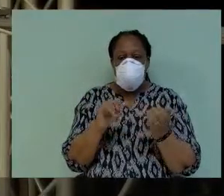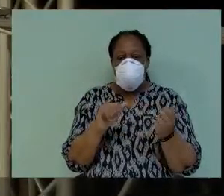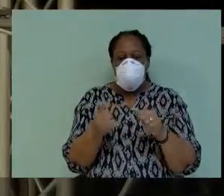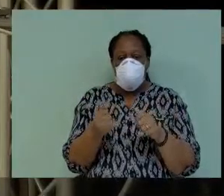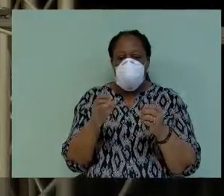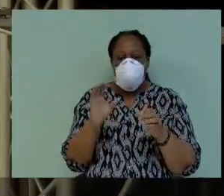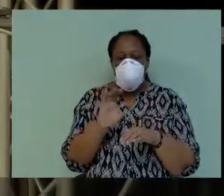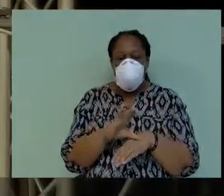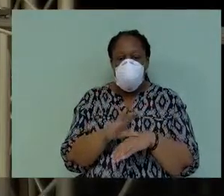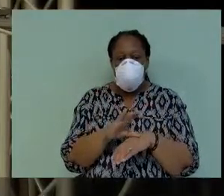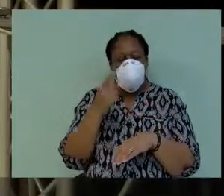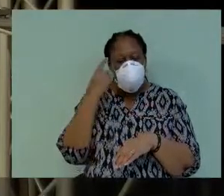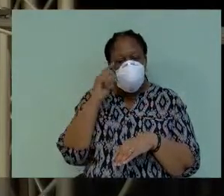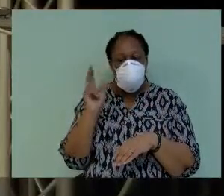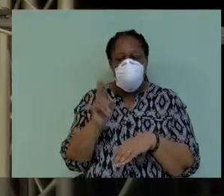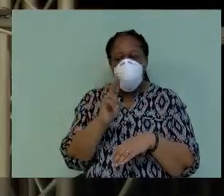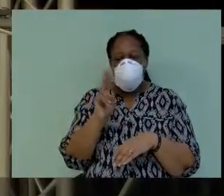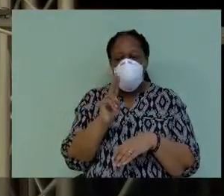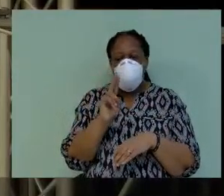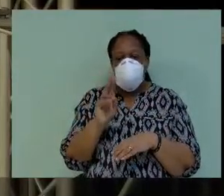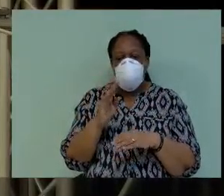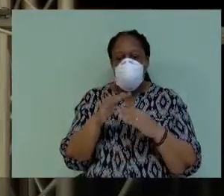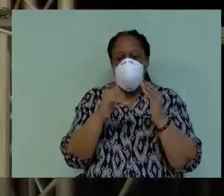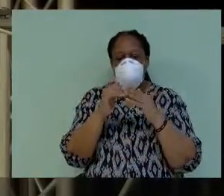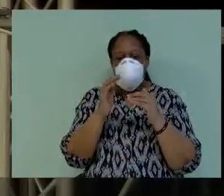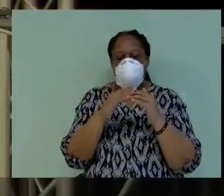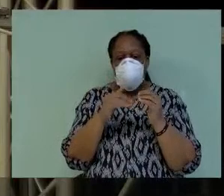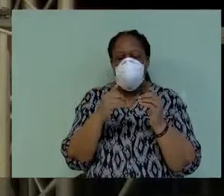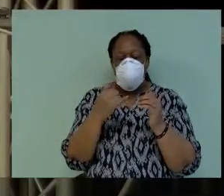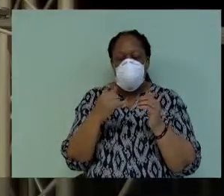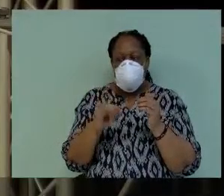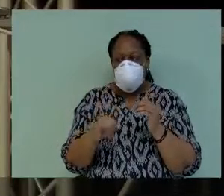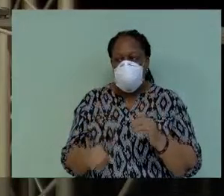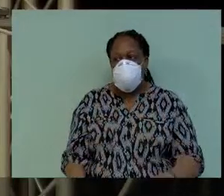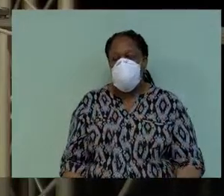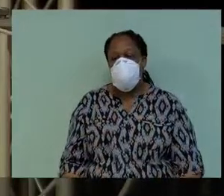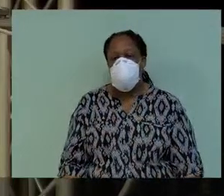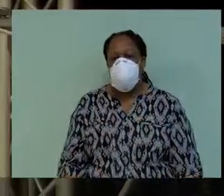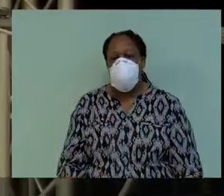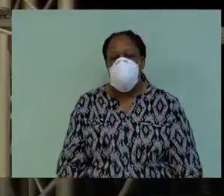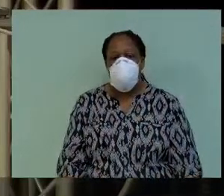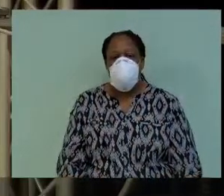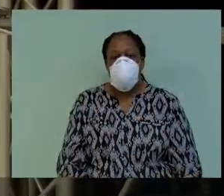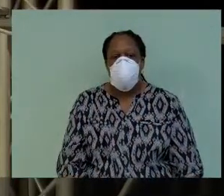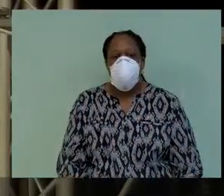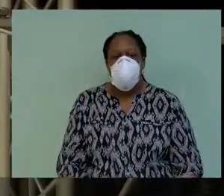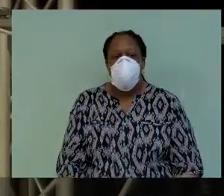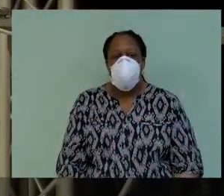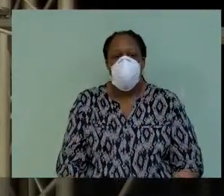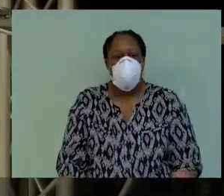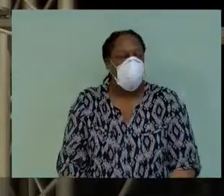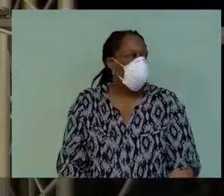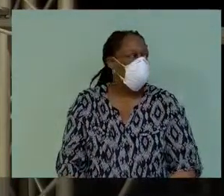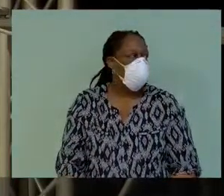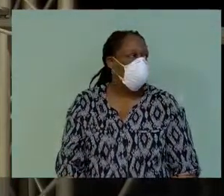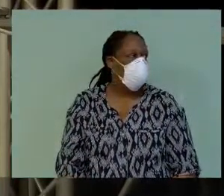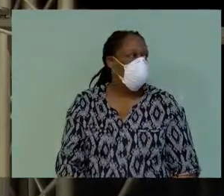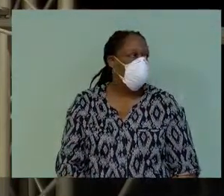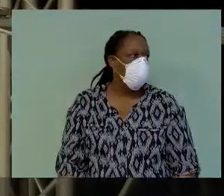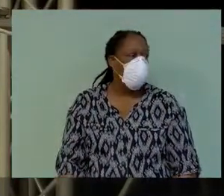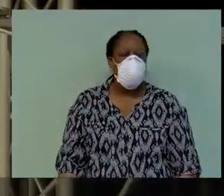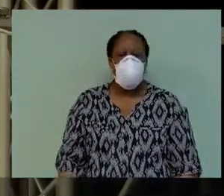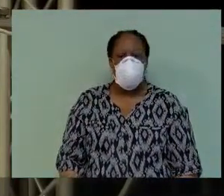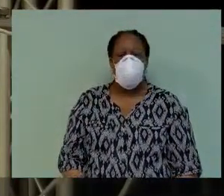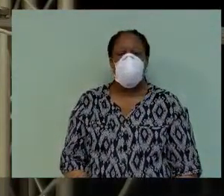Church, for allowing us to use such a marvelous facility. We were able to demonstrate using